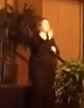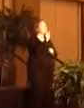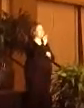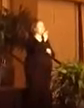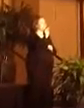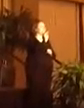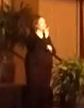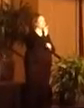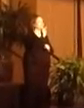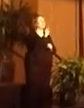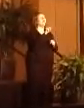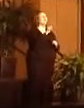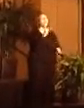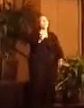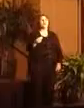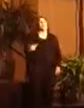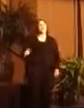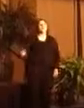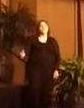Yeah, you didn't see that one coming, did